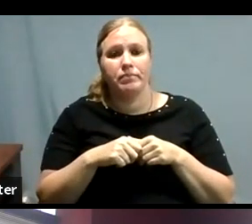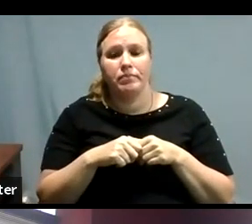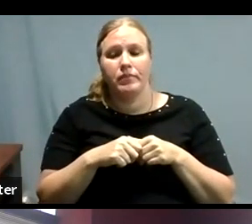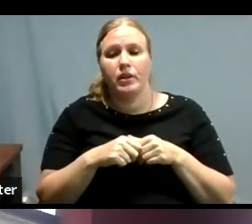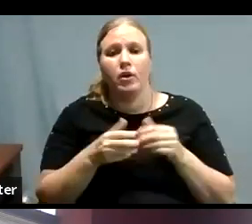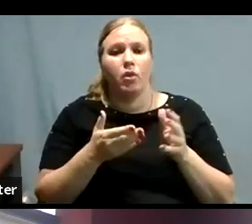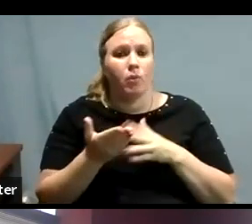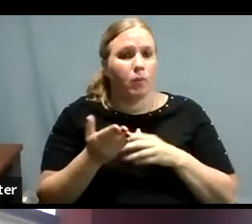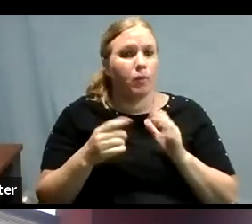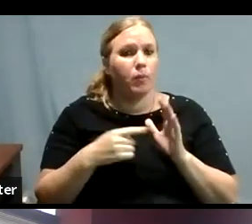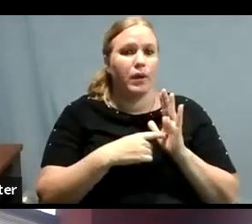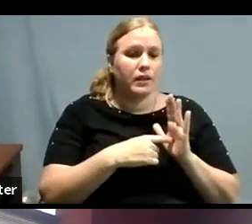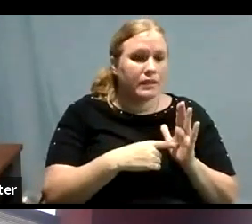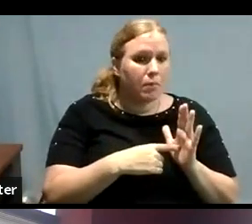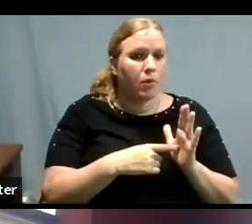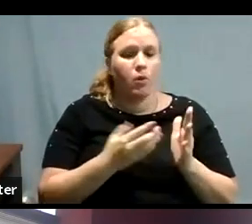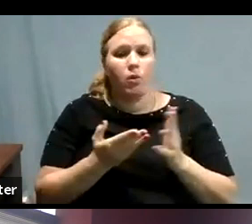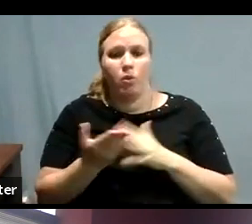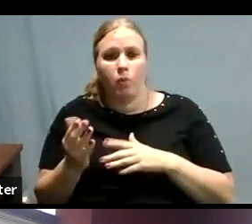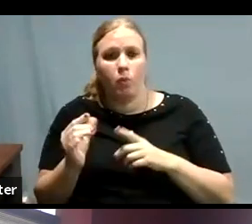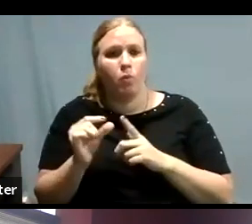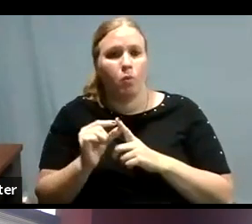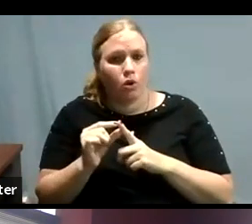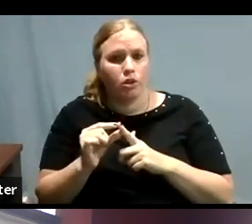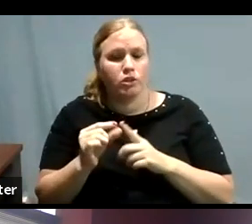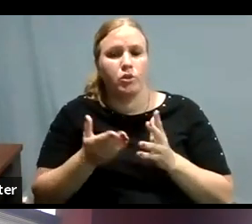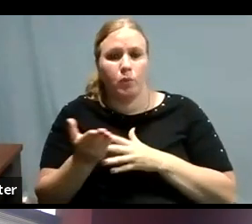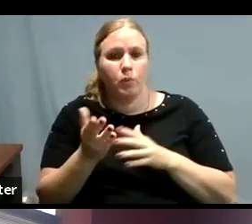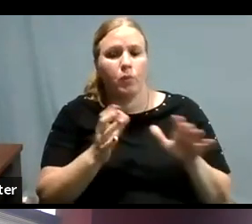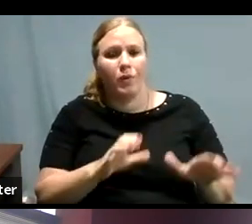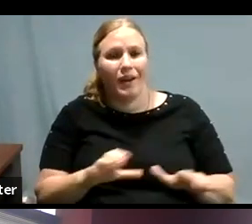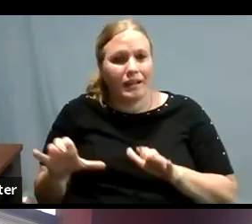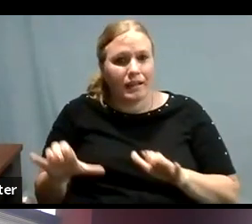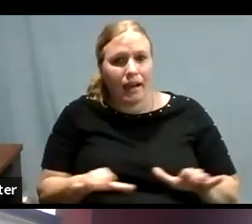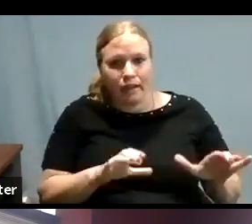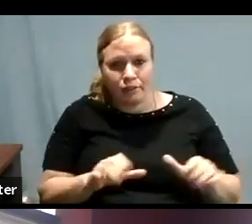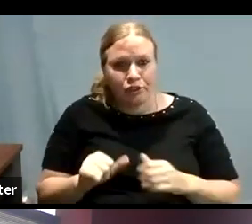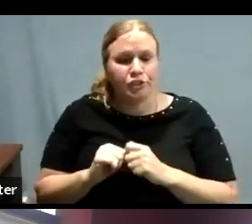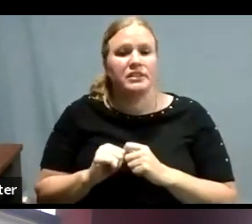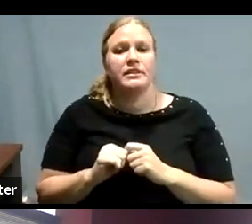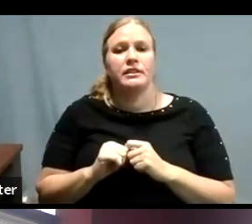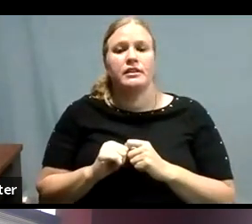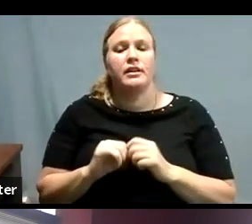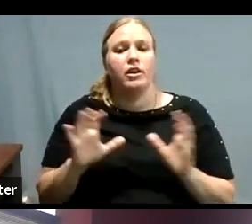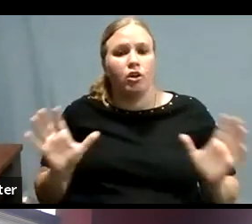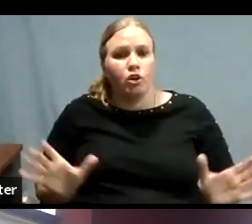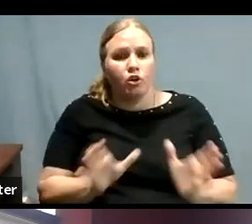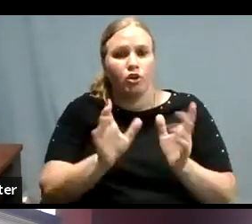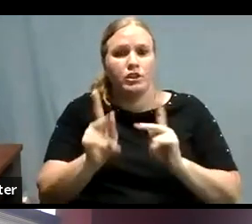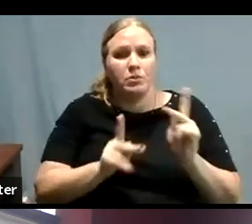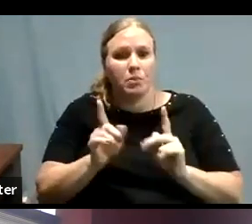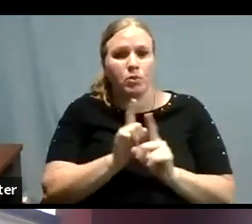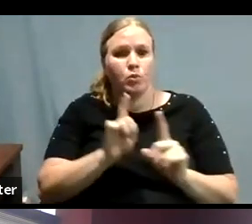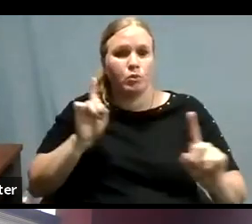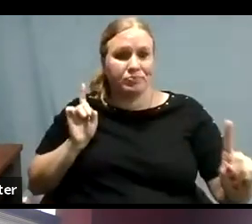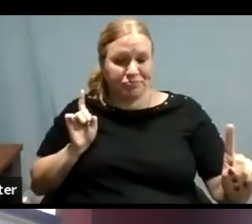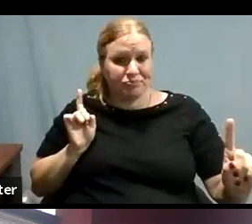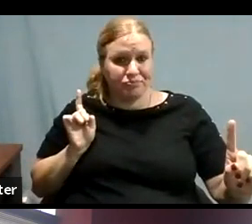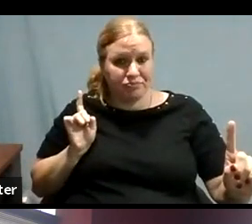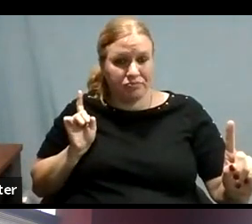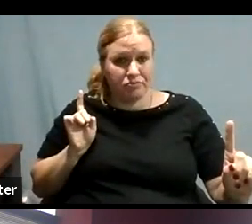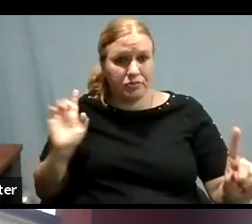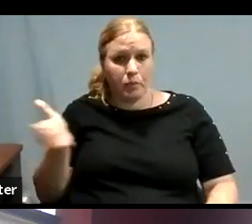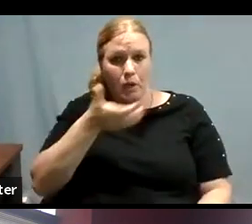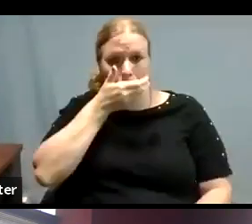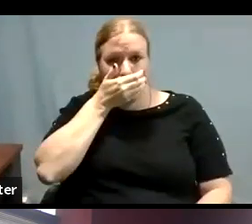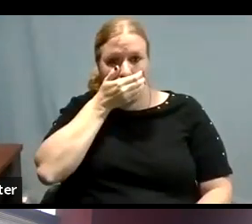example, through our actions, and through our words, we're encouraging people to social distance and wear